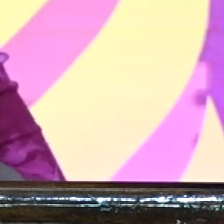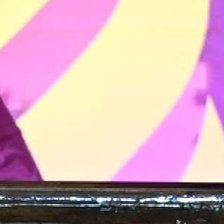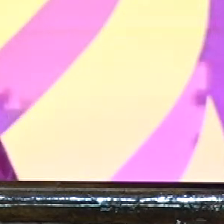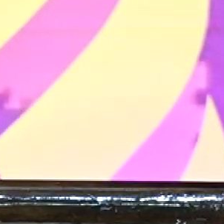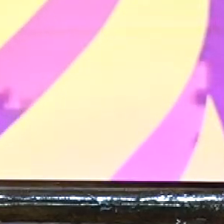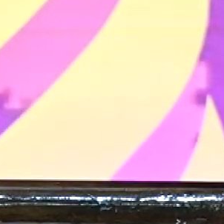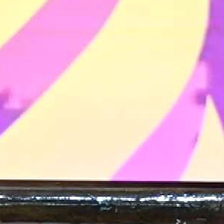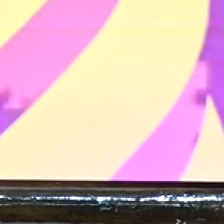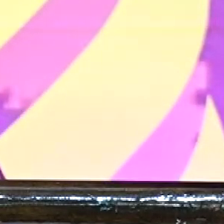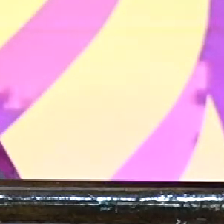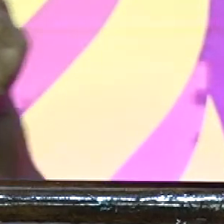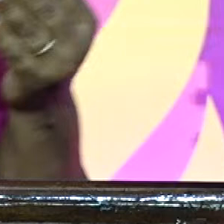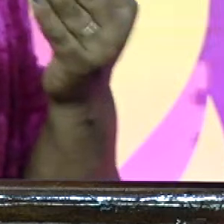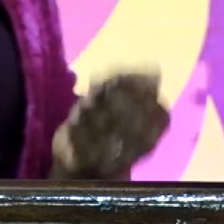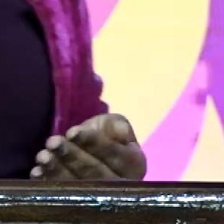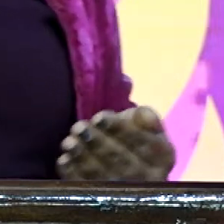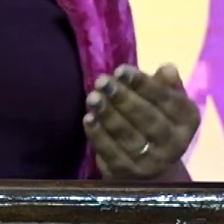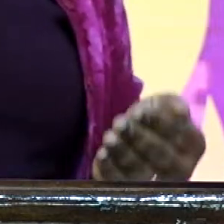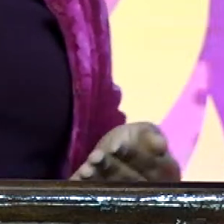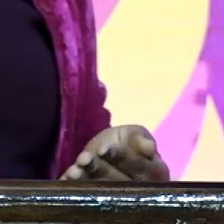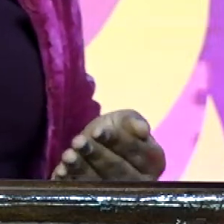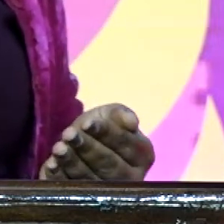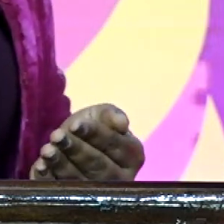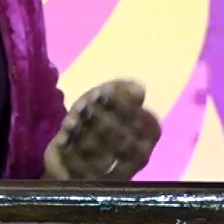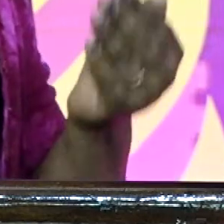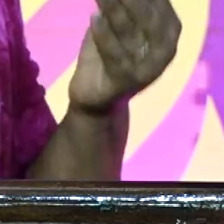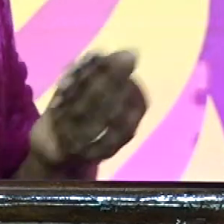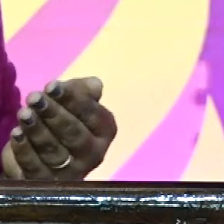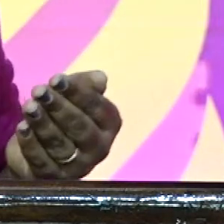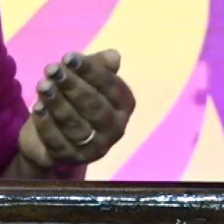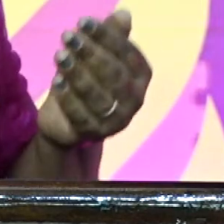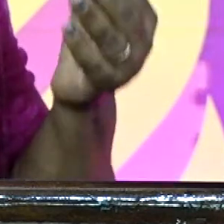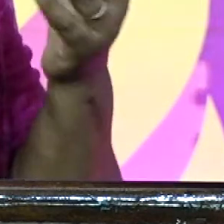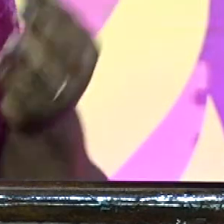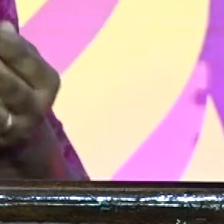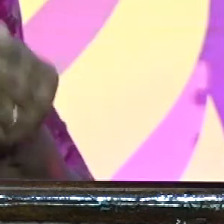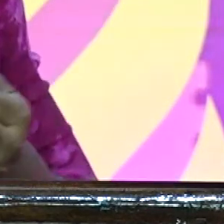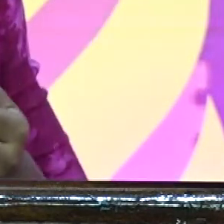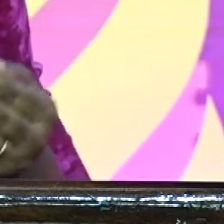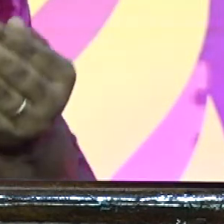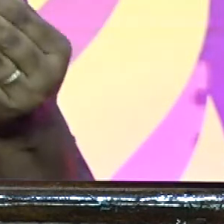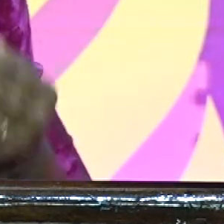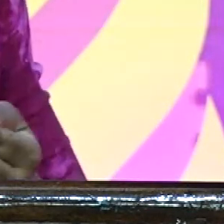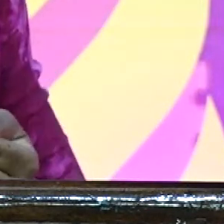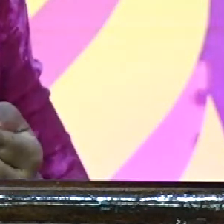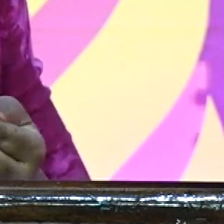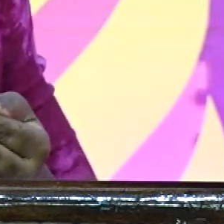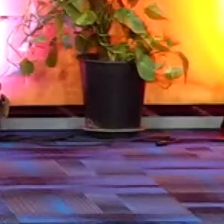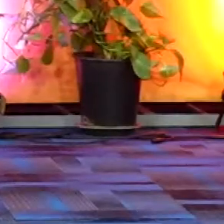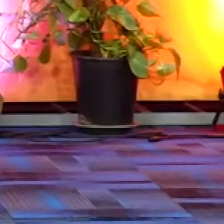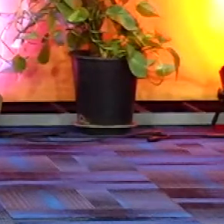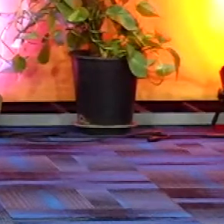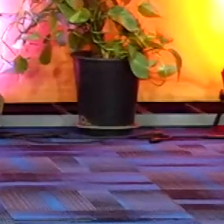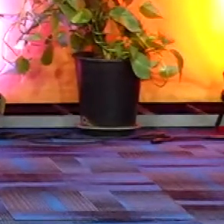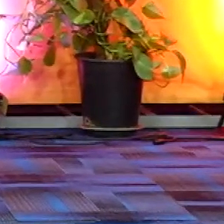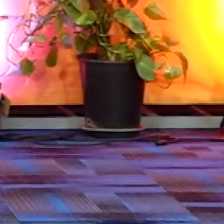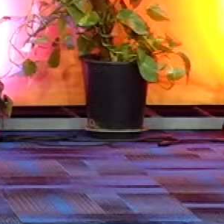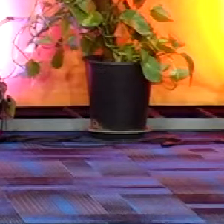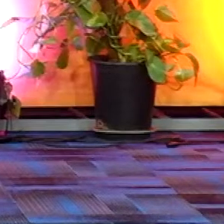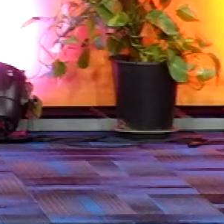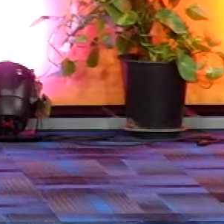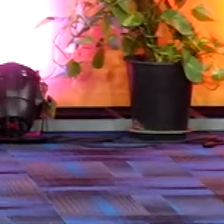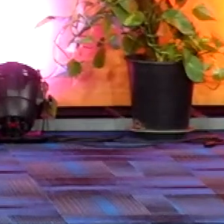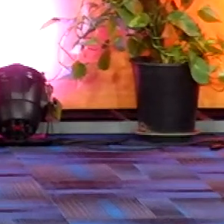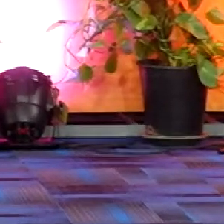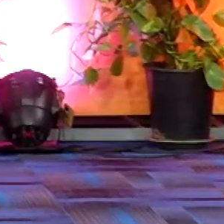to have people who have offered themselves to give us free services this week, because as we are